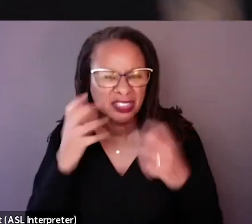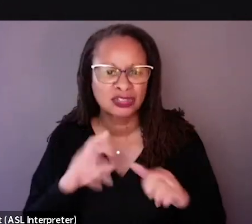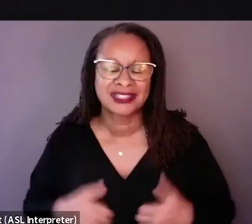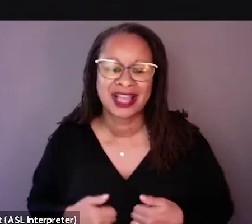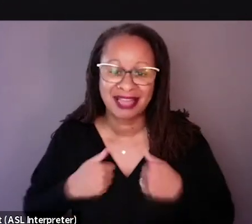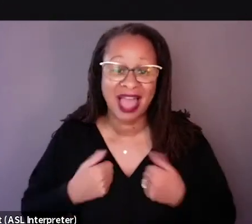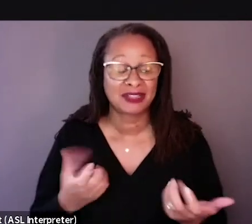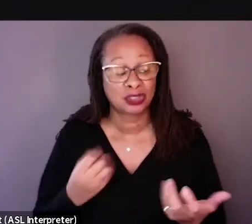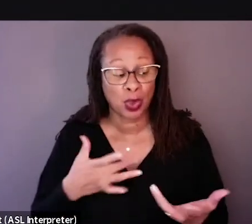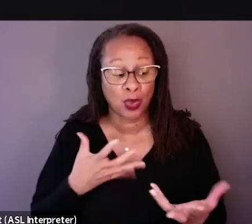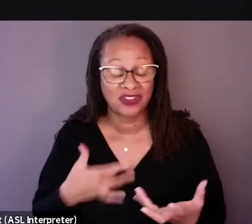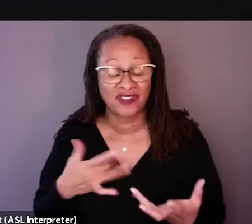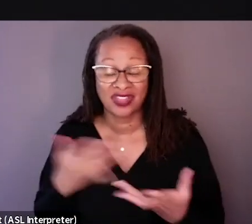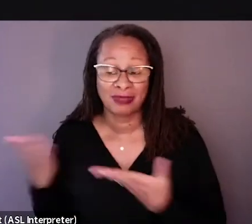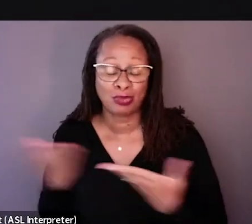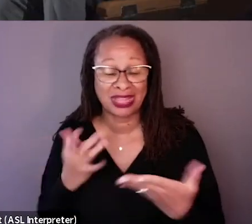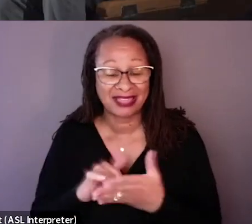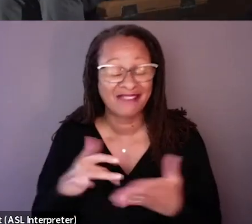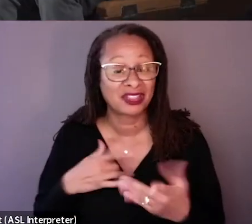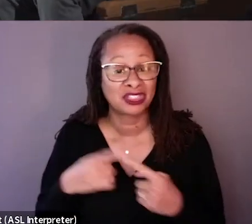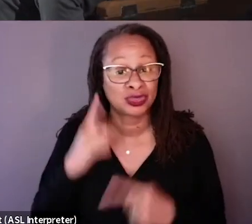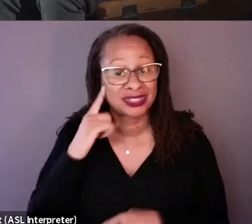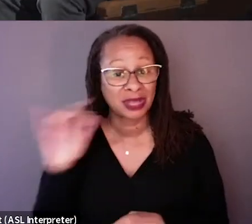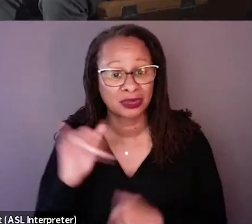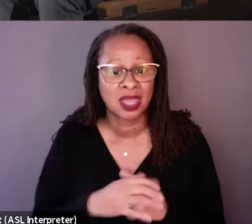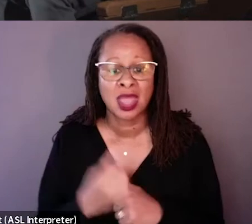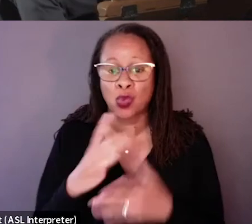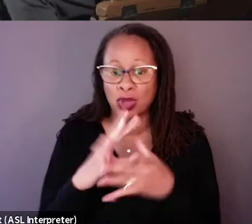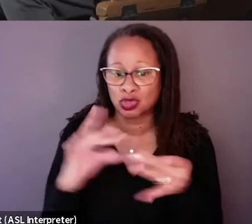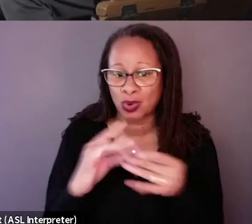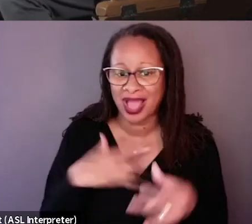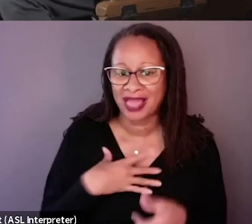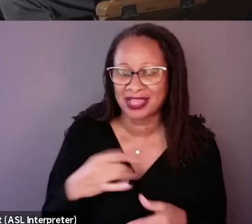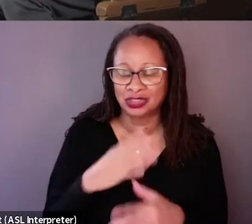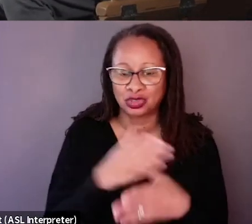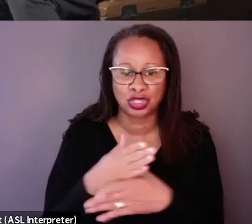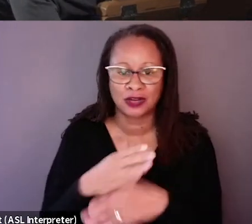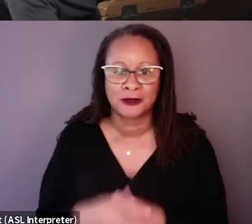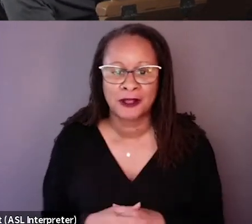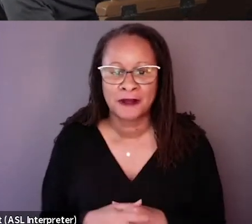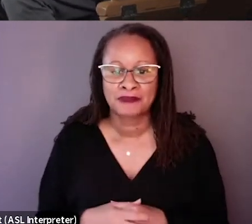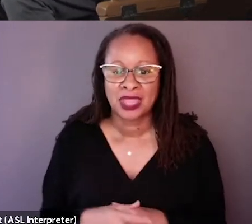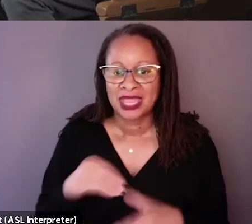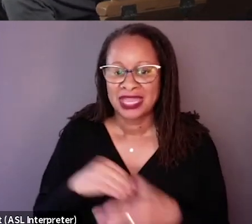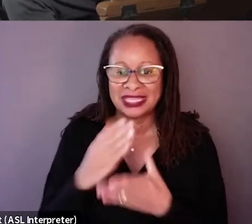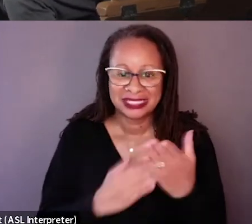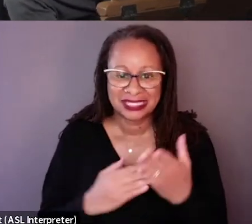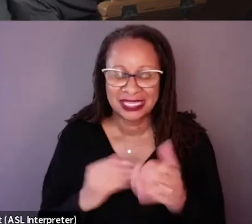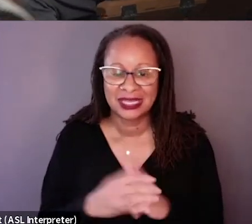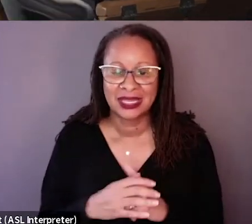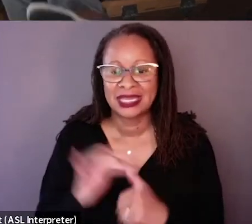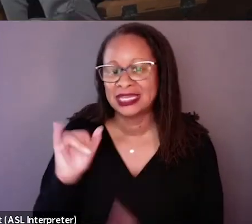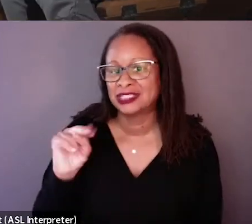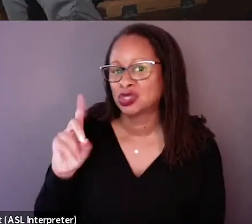sentience to the sound design as well. And just one little anecdote I like to share is that in the scene in Indonesia